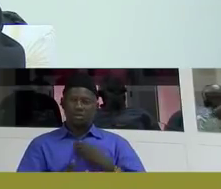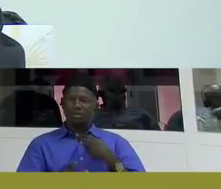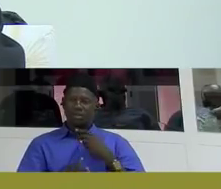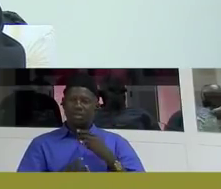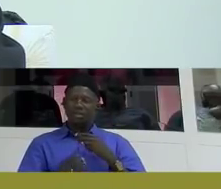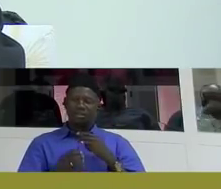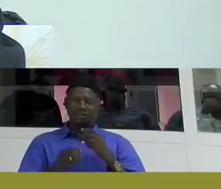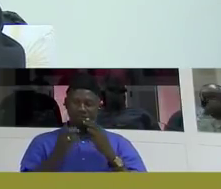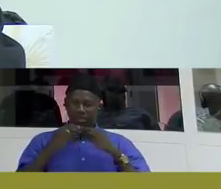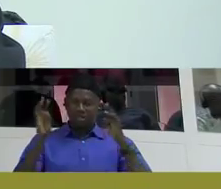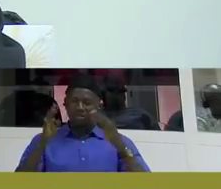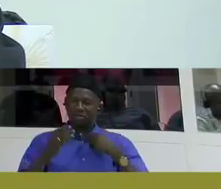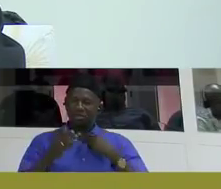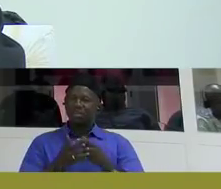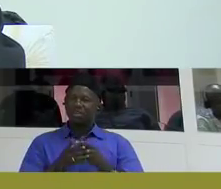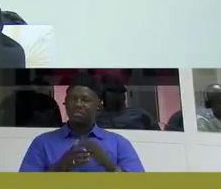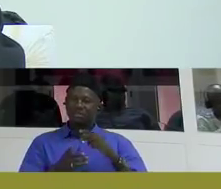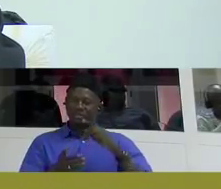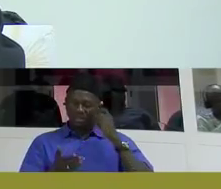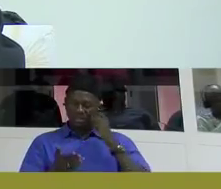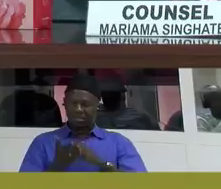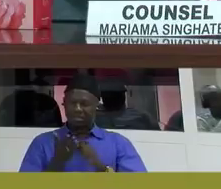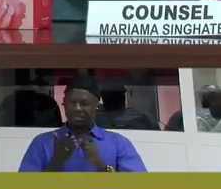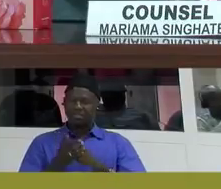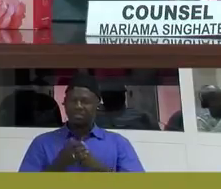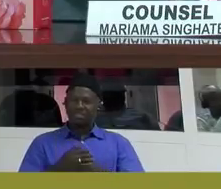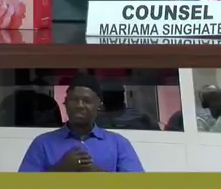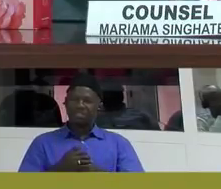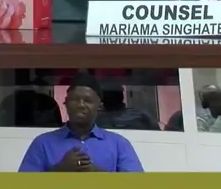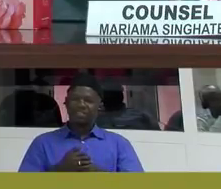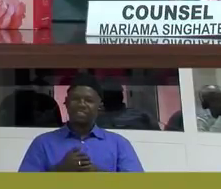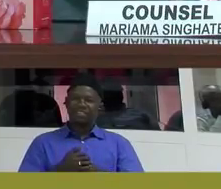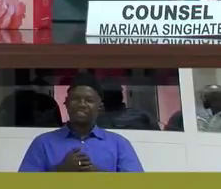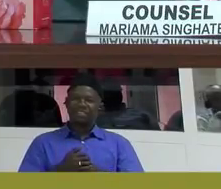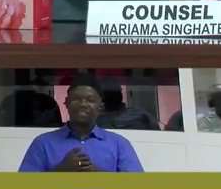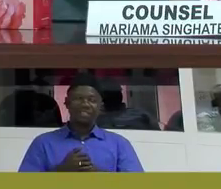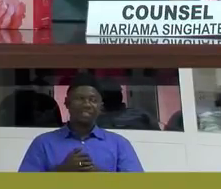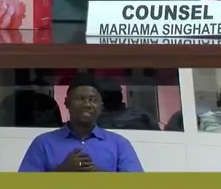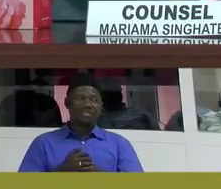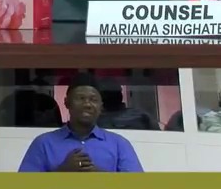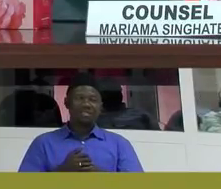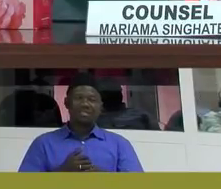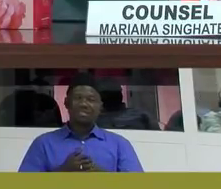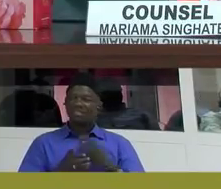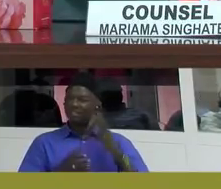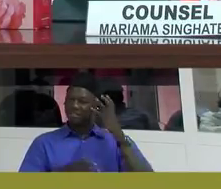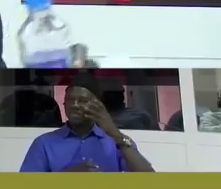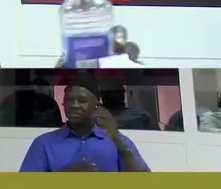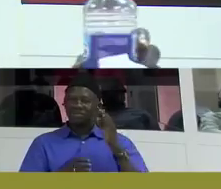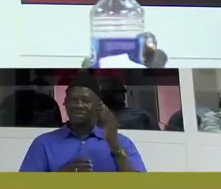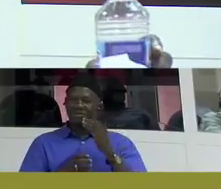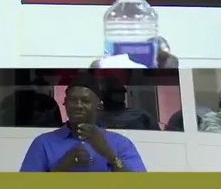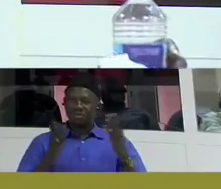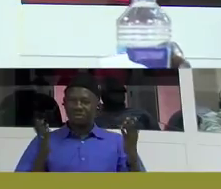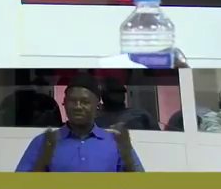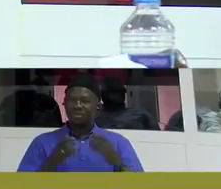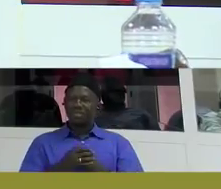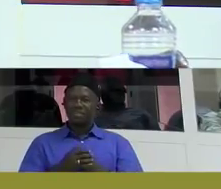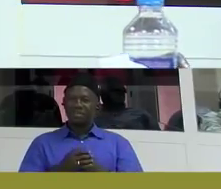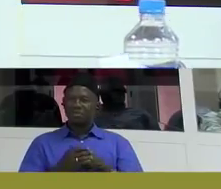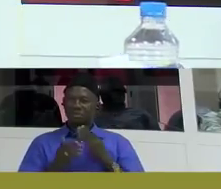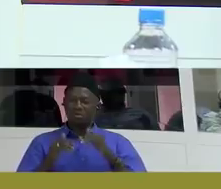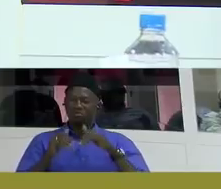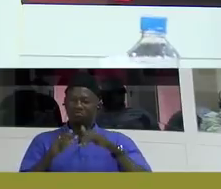pronouncements. Now, fatwa has been added to that under the new Islamic Republic. If it sounded case, very much like. I withdraw